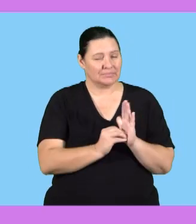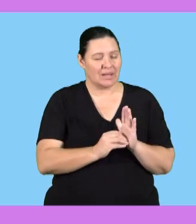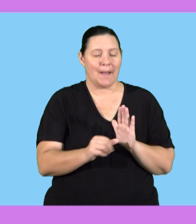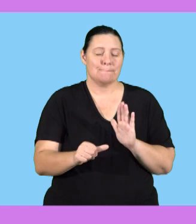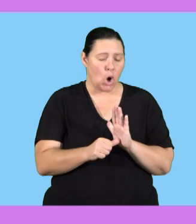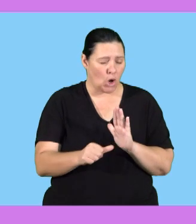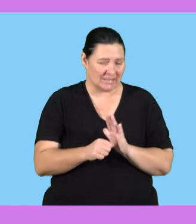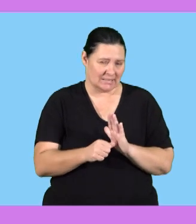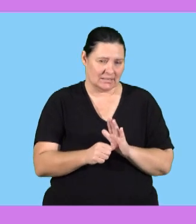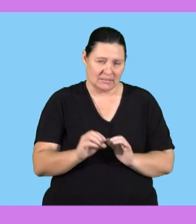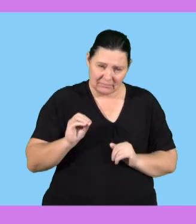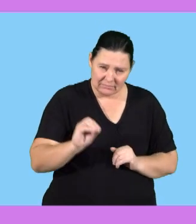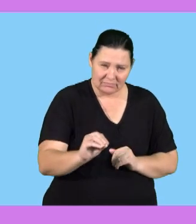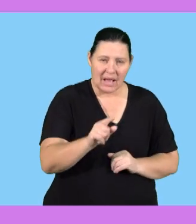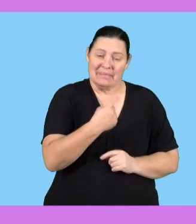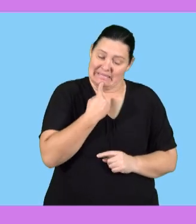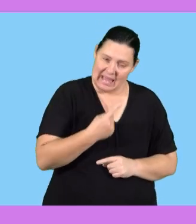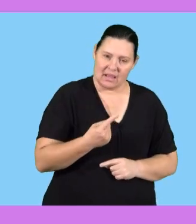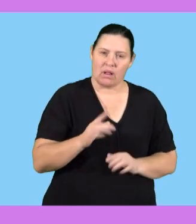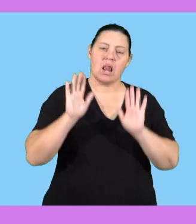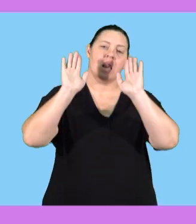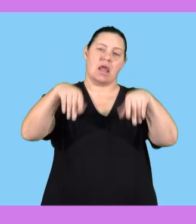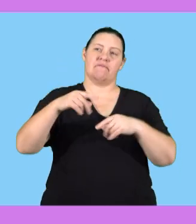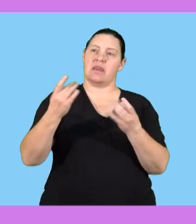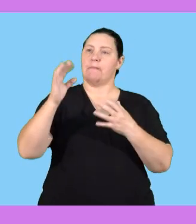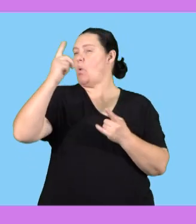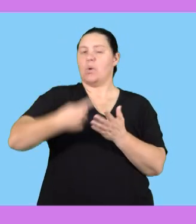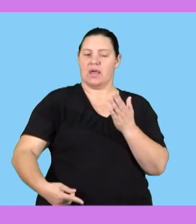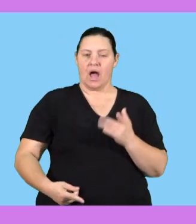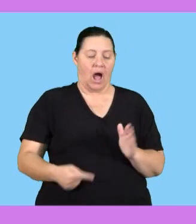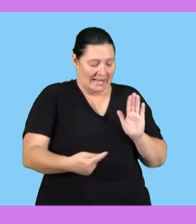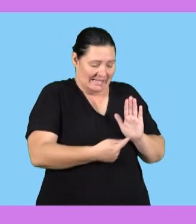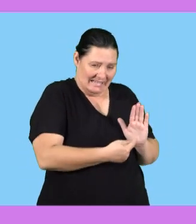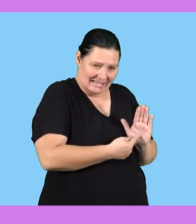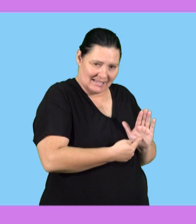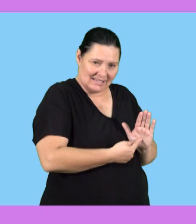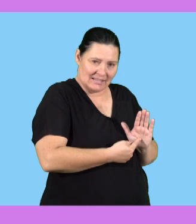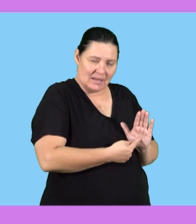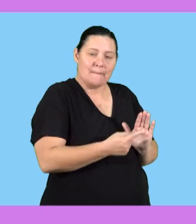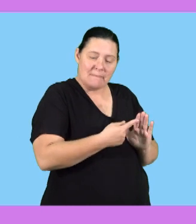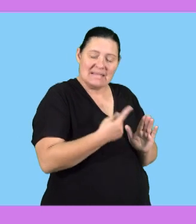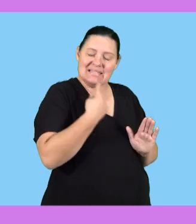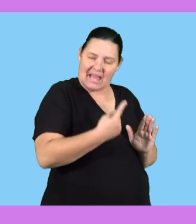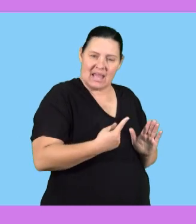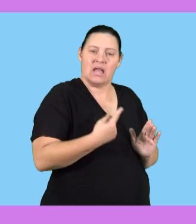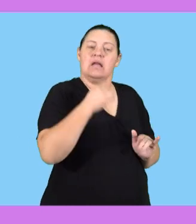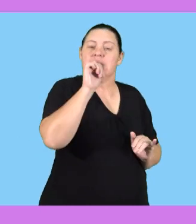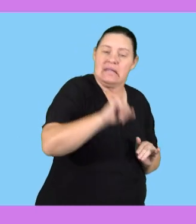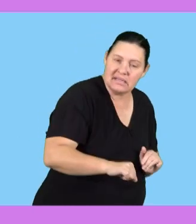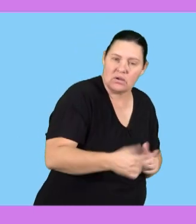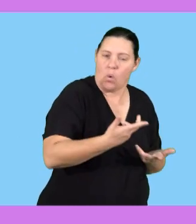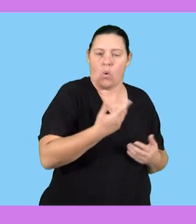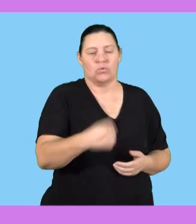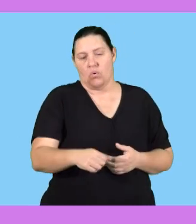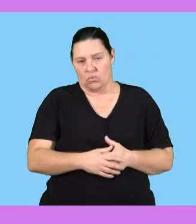it's so important for you to make this conclusion. All right? Your educator, the mark is not going to conclude for you. Hence, you